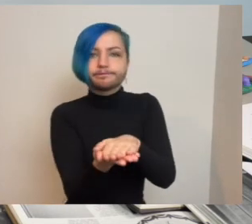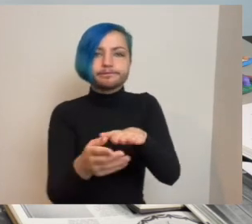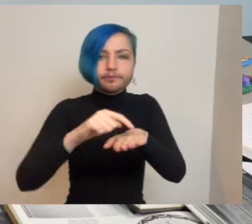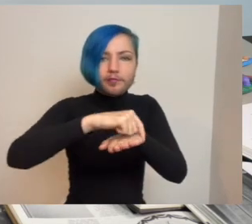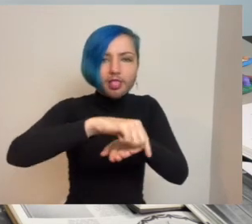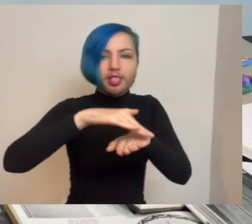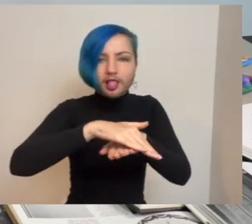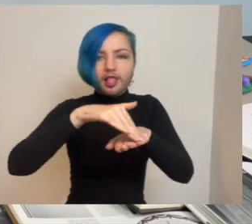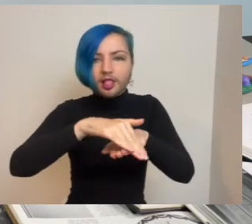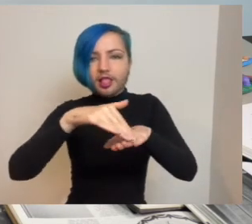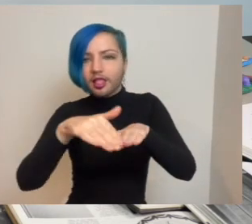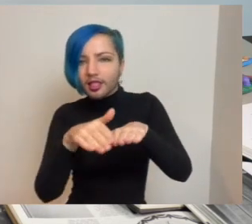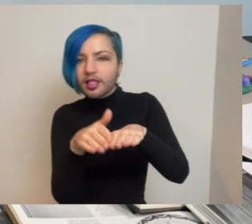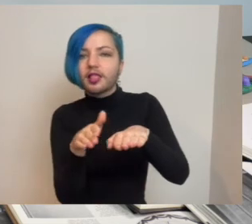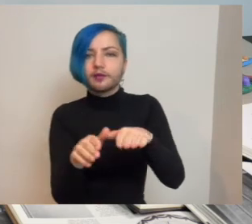good.